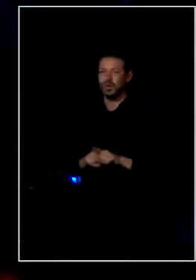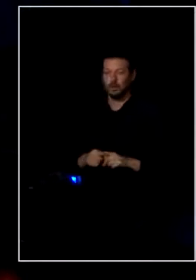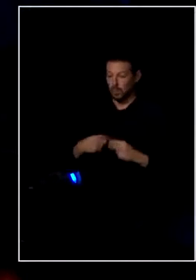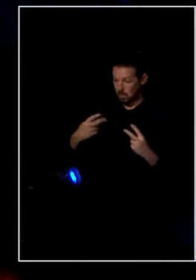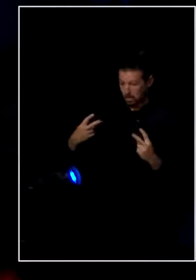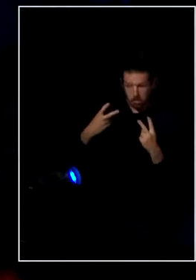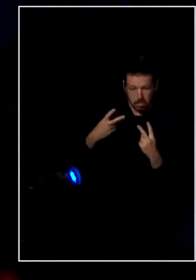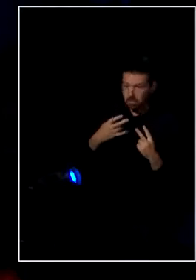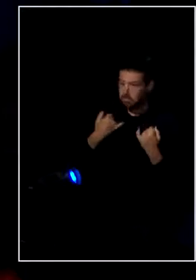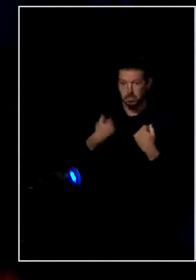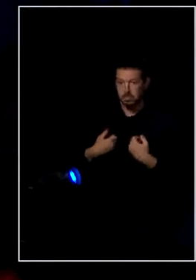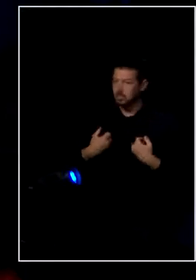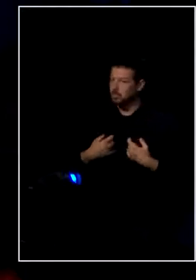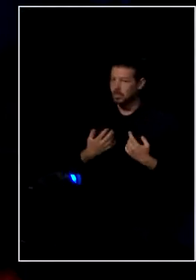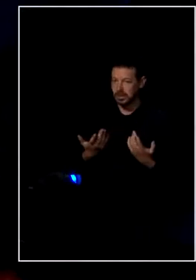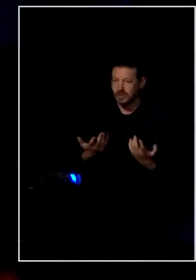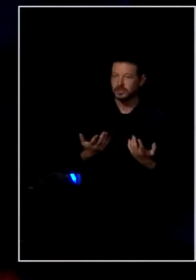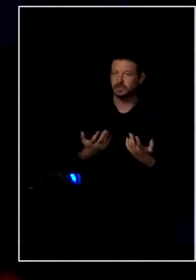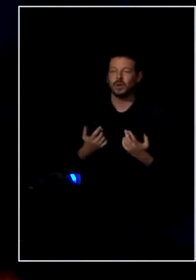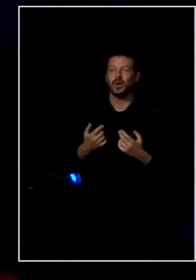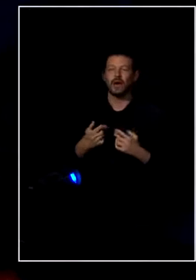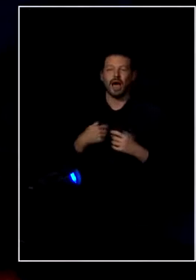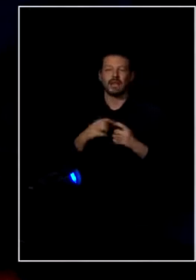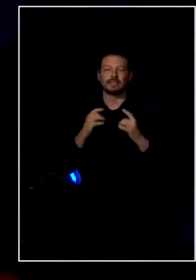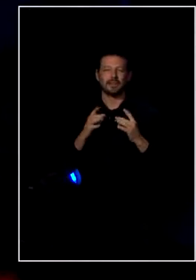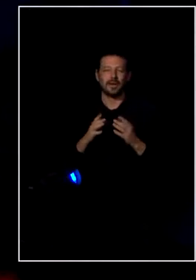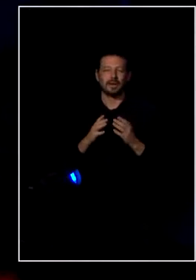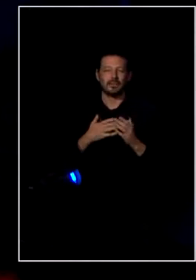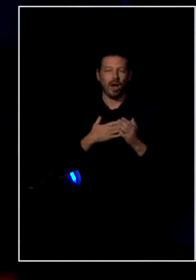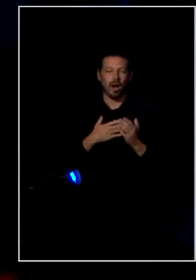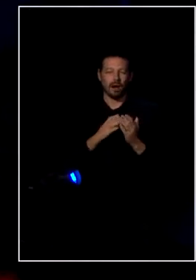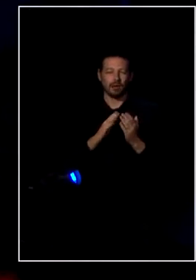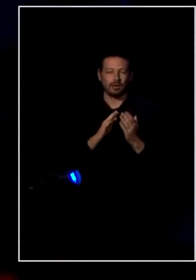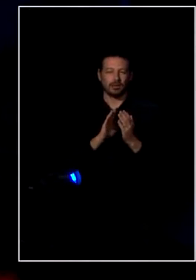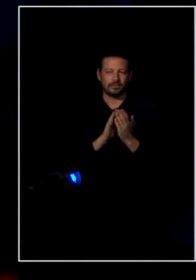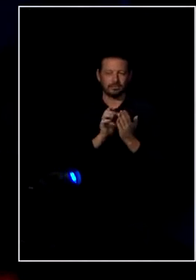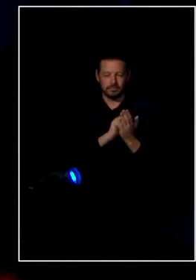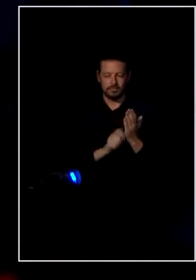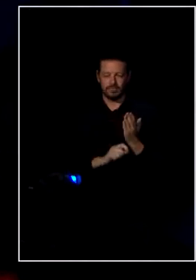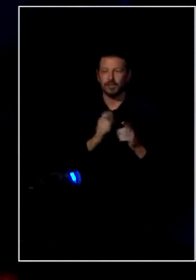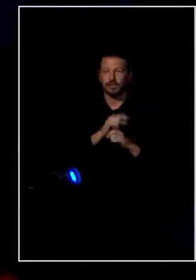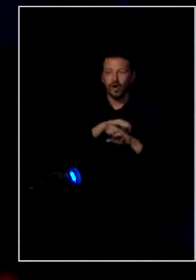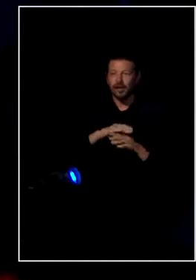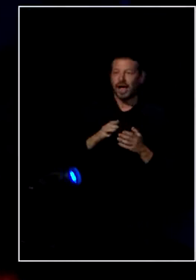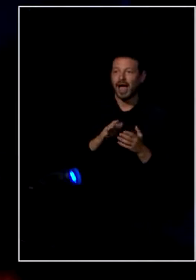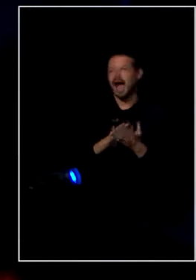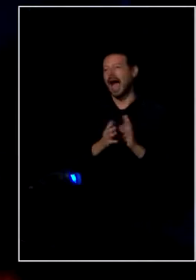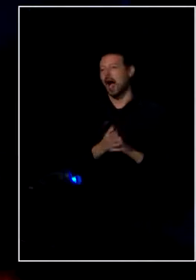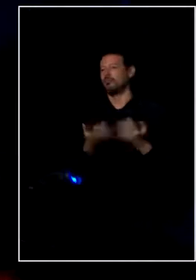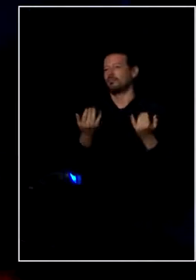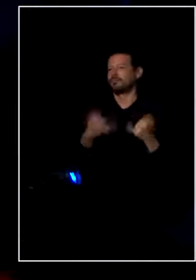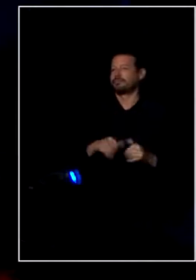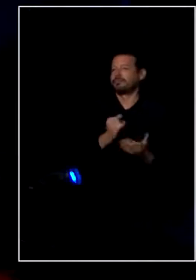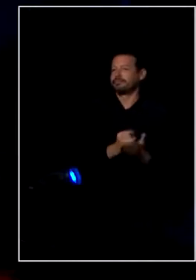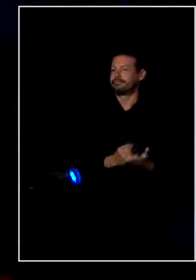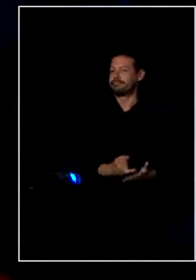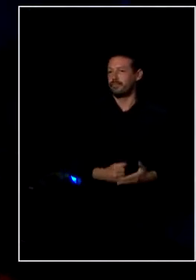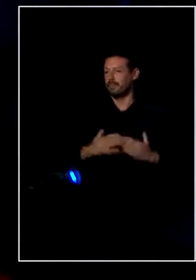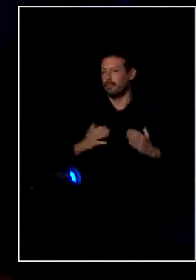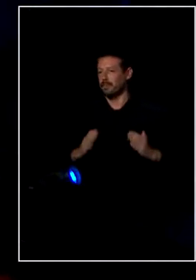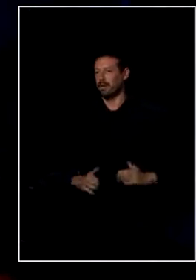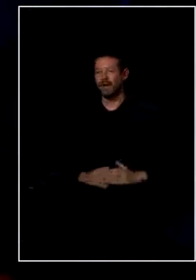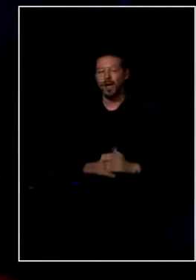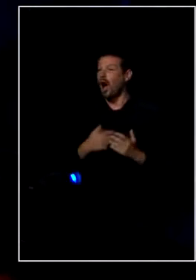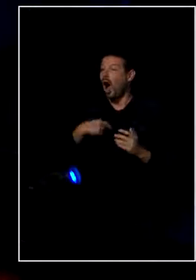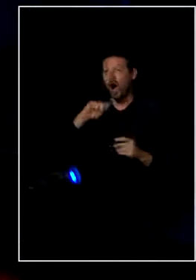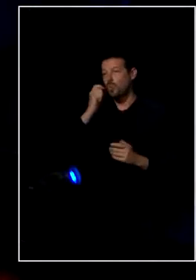my piece listing all of the ways that my body can go wrong. I'm not going to read that for you now because I